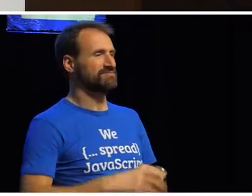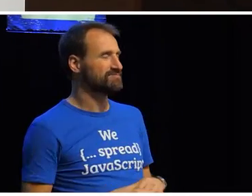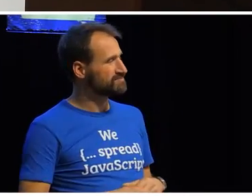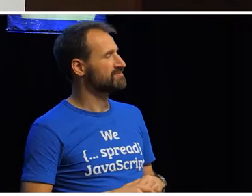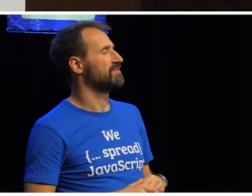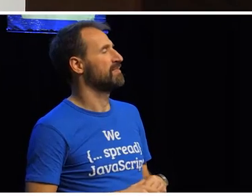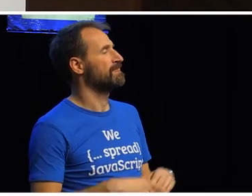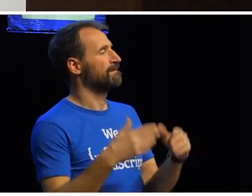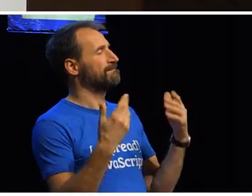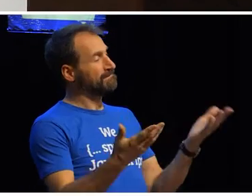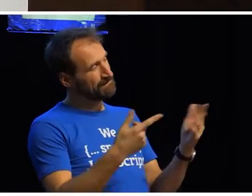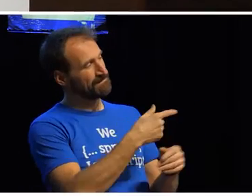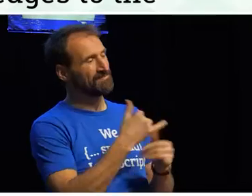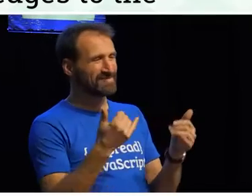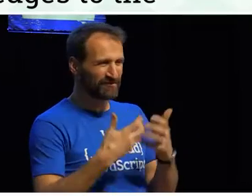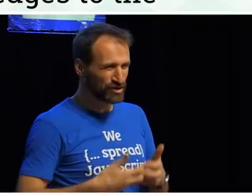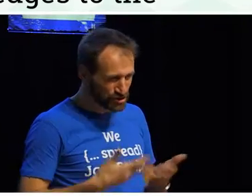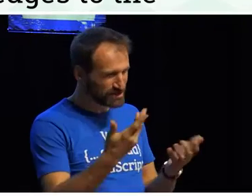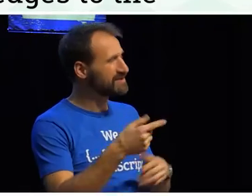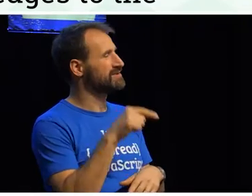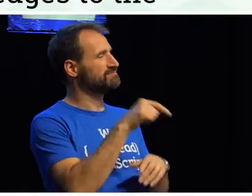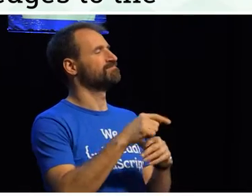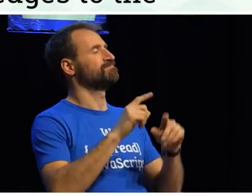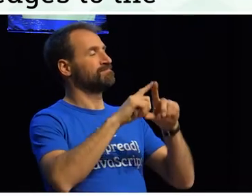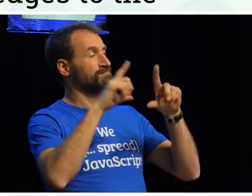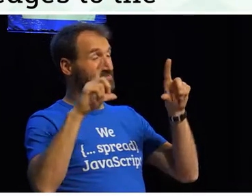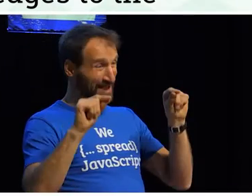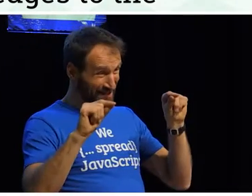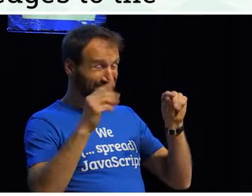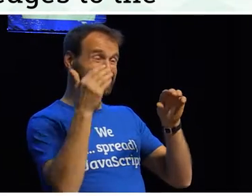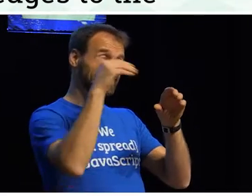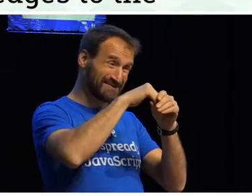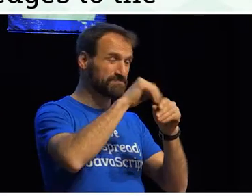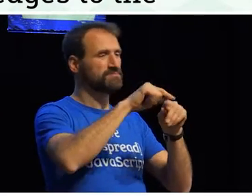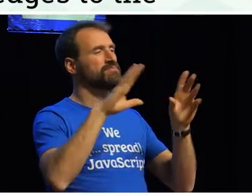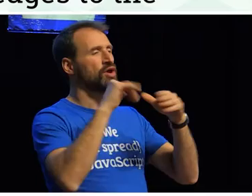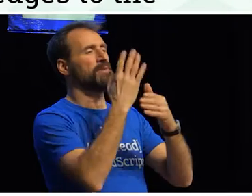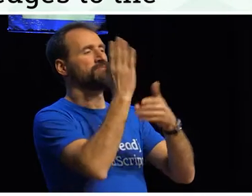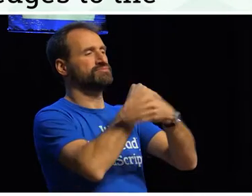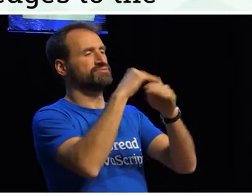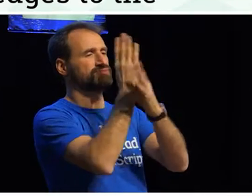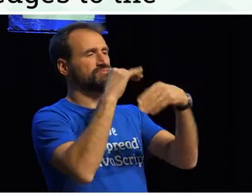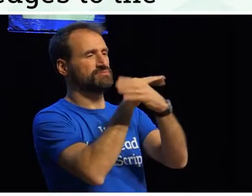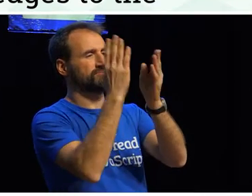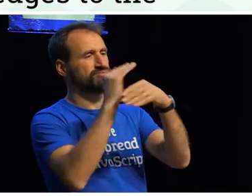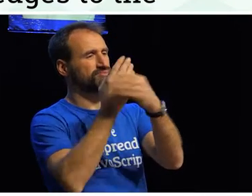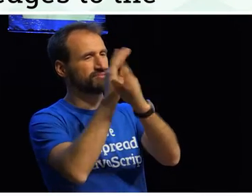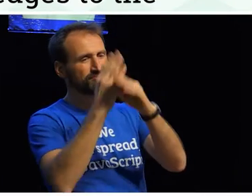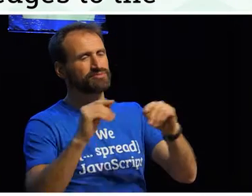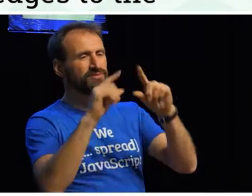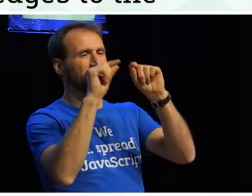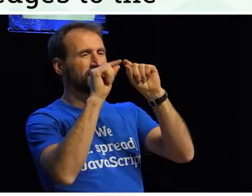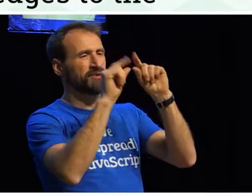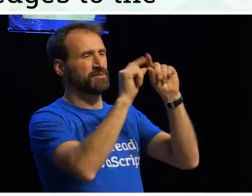So the, how it works is that it chops up the image into many windows, like many different windows, and extracting data by